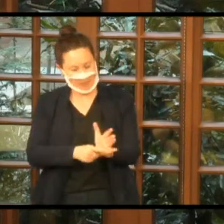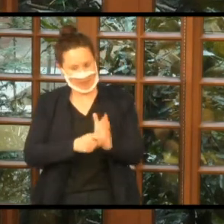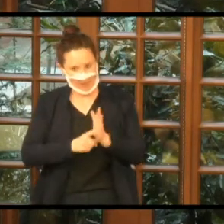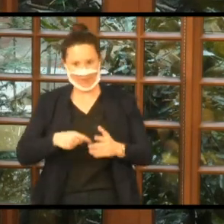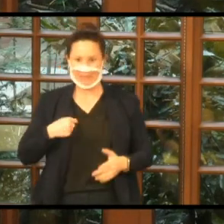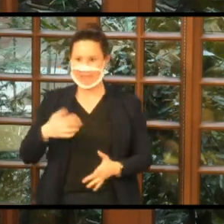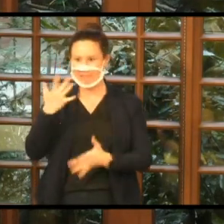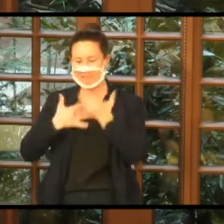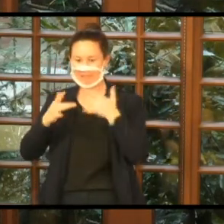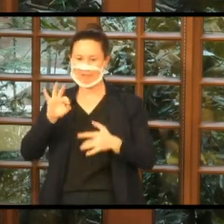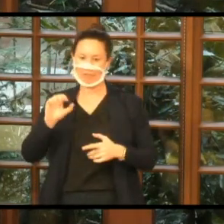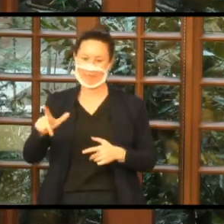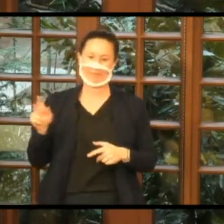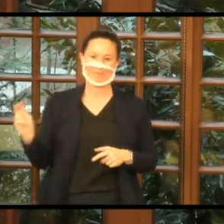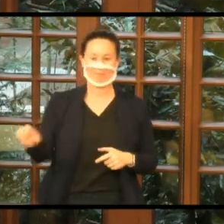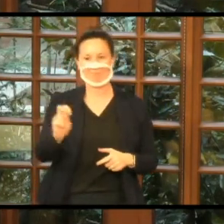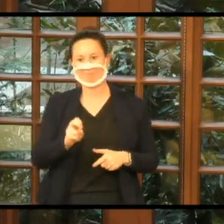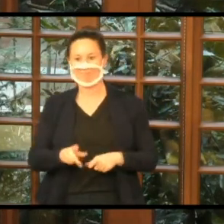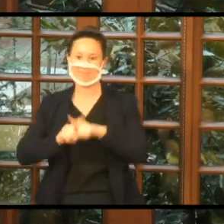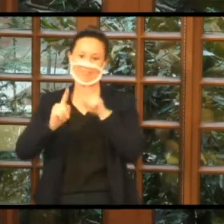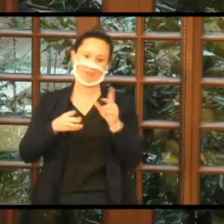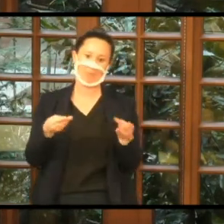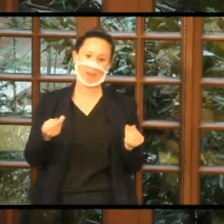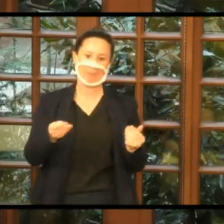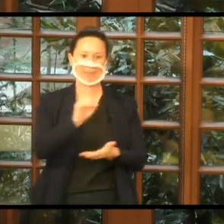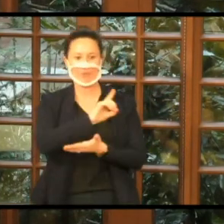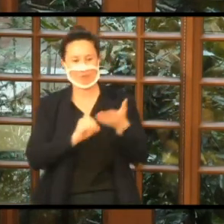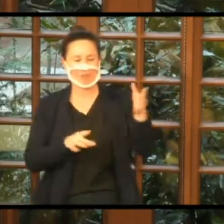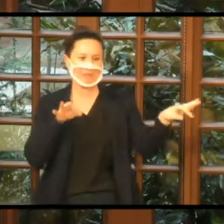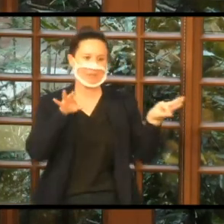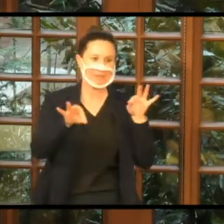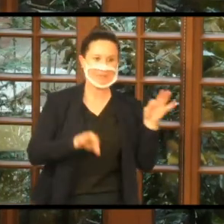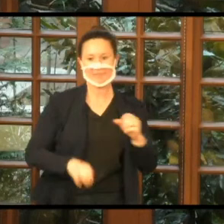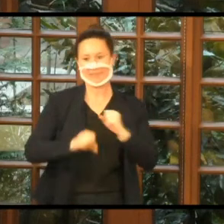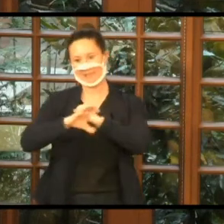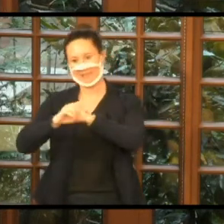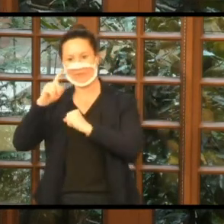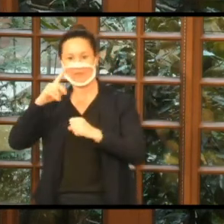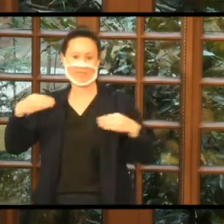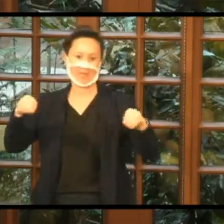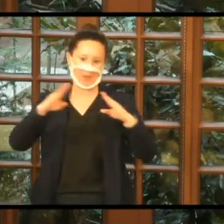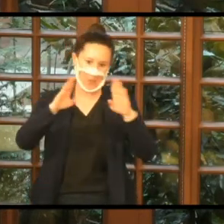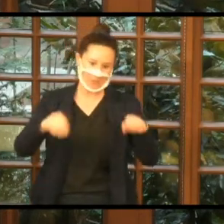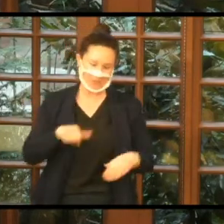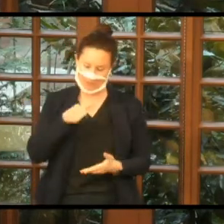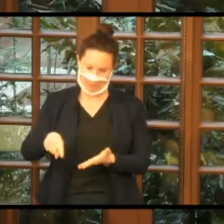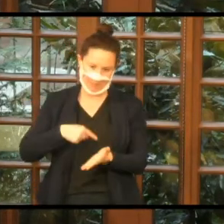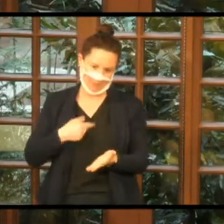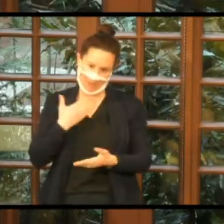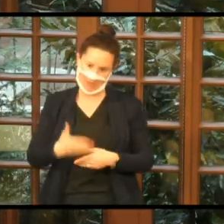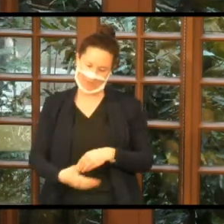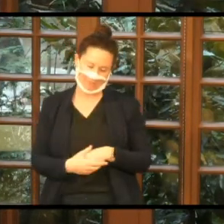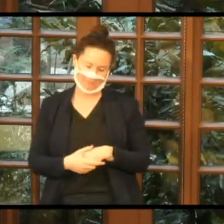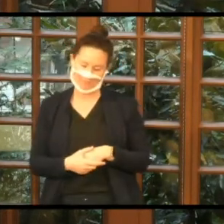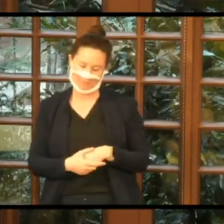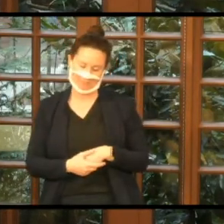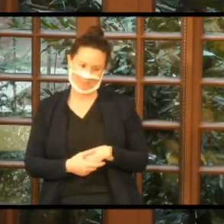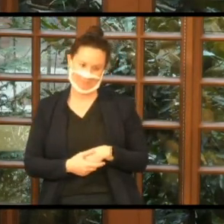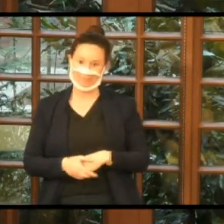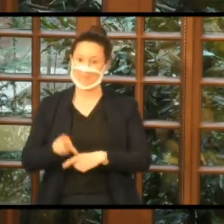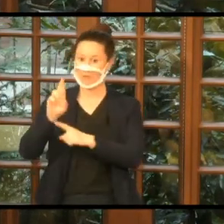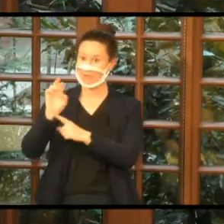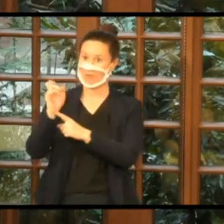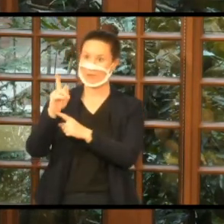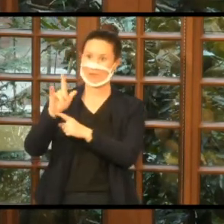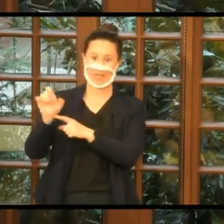remote freelance, drafting property descriptions that lure families on the hunt for dream homes. It doesn't pay well. Rochelle is more